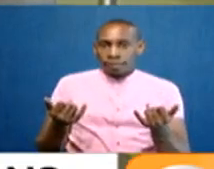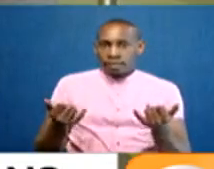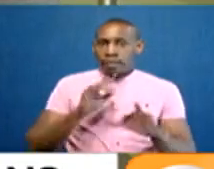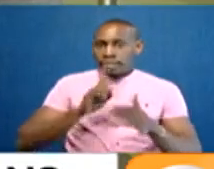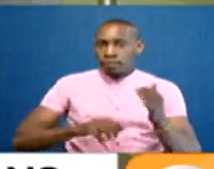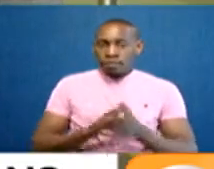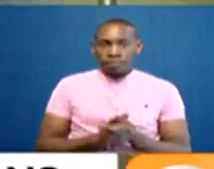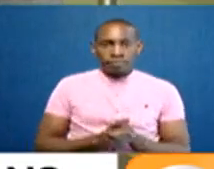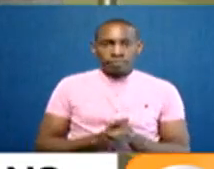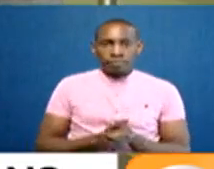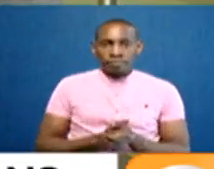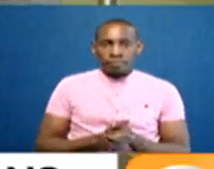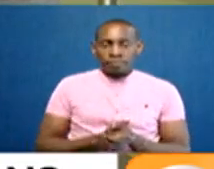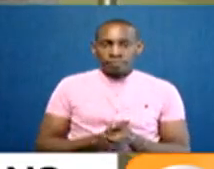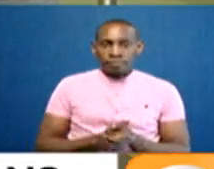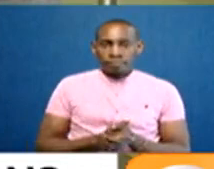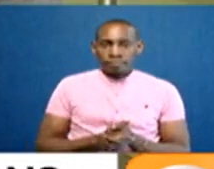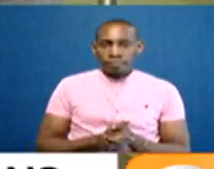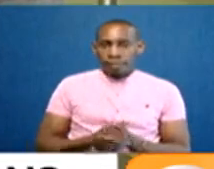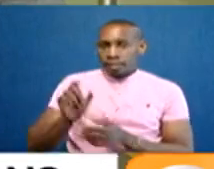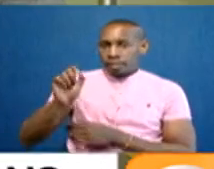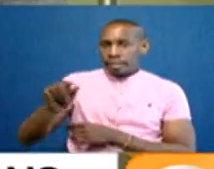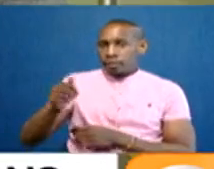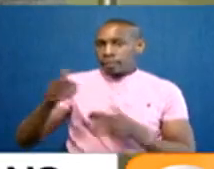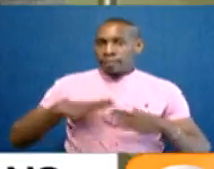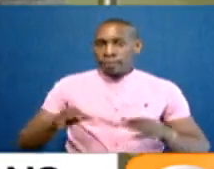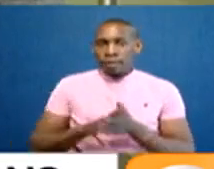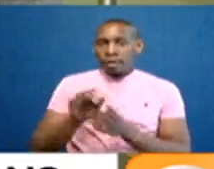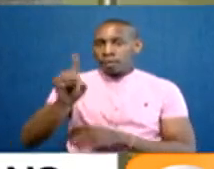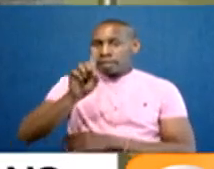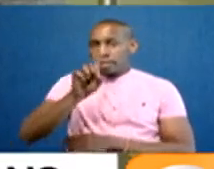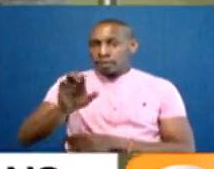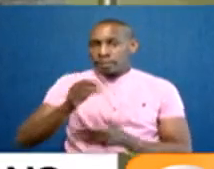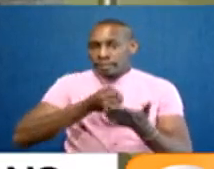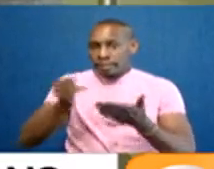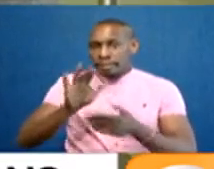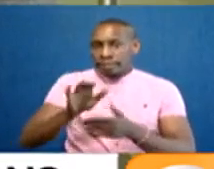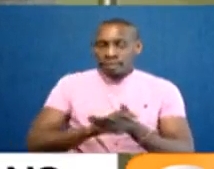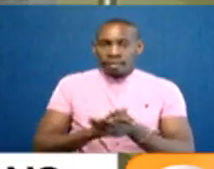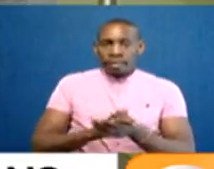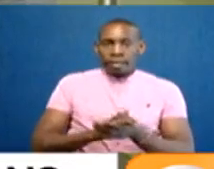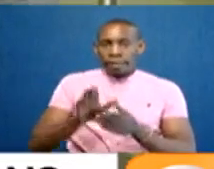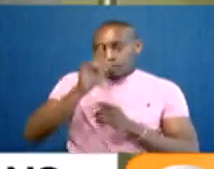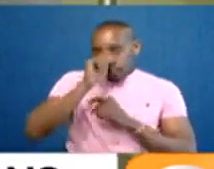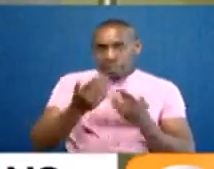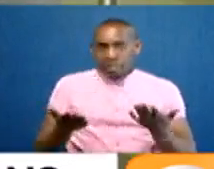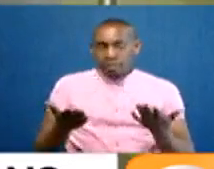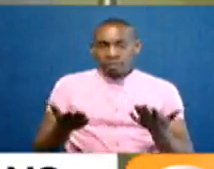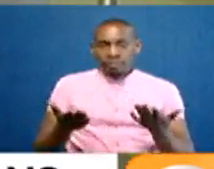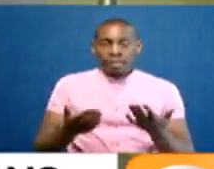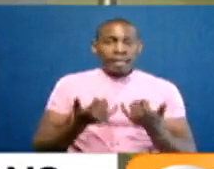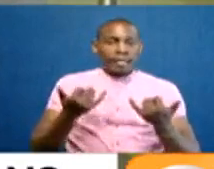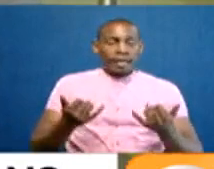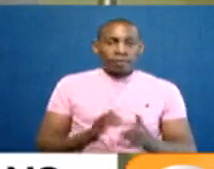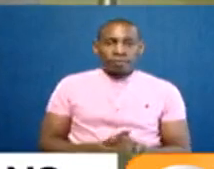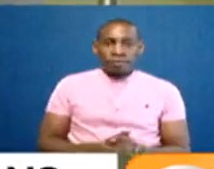they say, you know what, if you don't send this to people, I'm going to question your integrity. I'm going to question your loyalty. I'm going to question all things about you. So you're